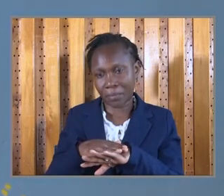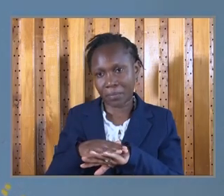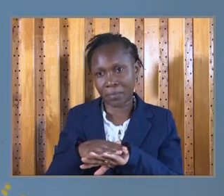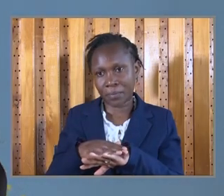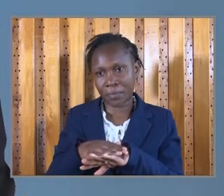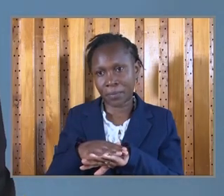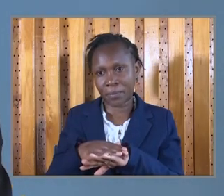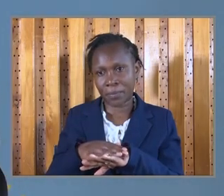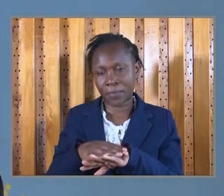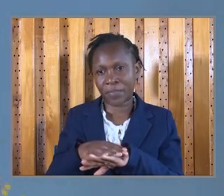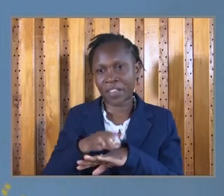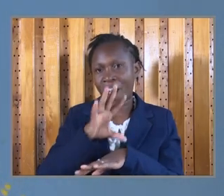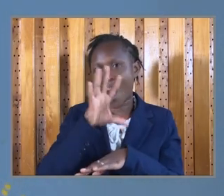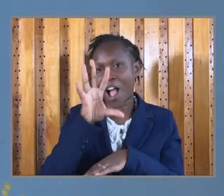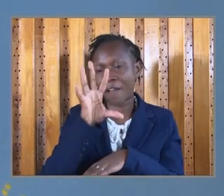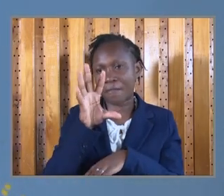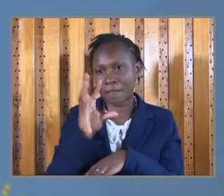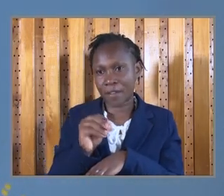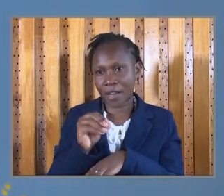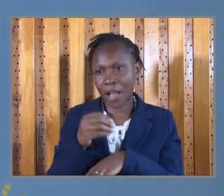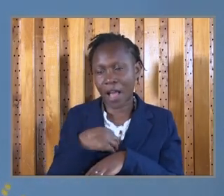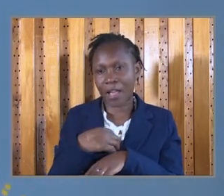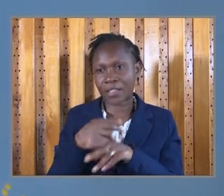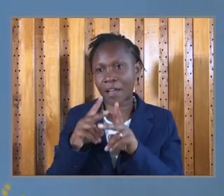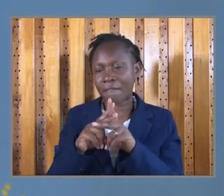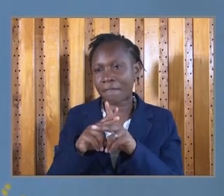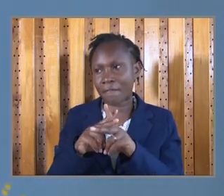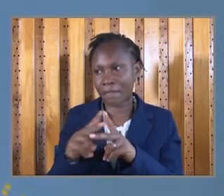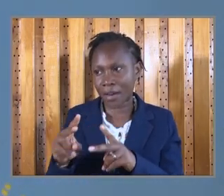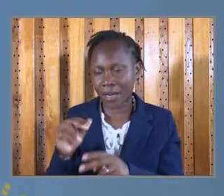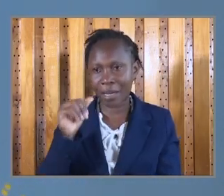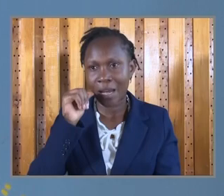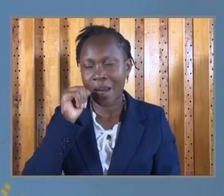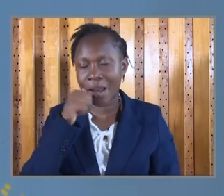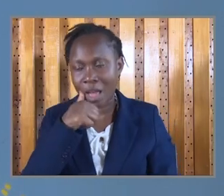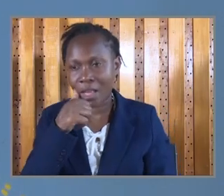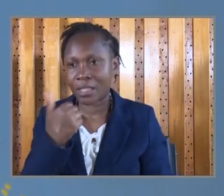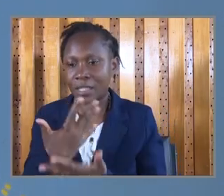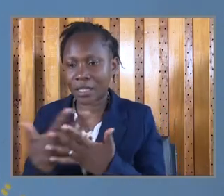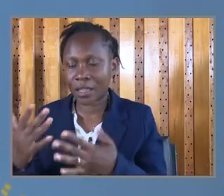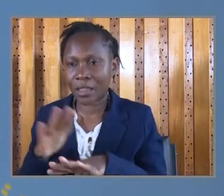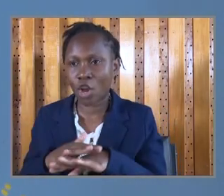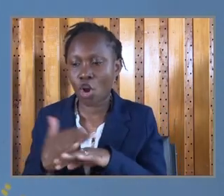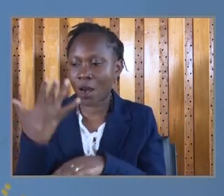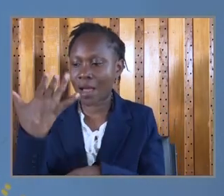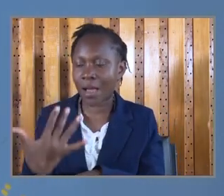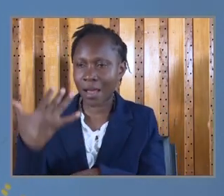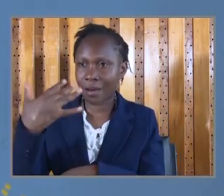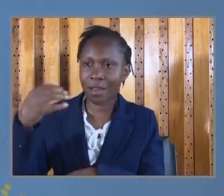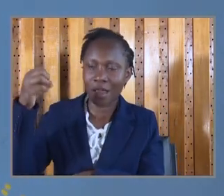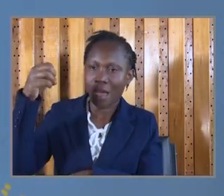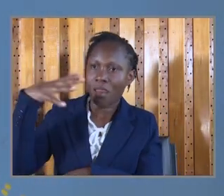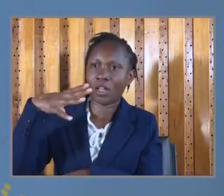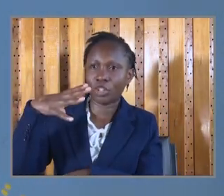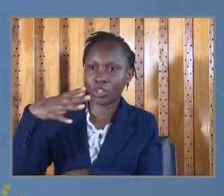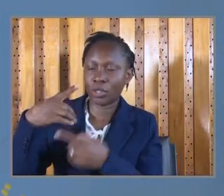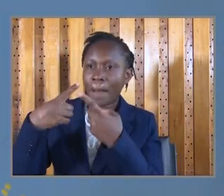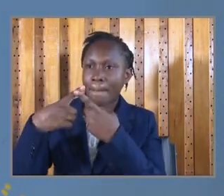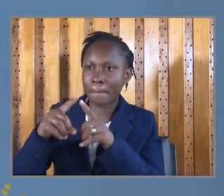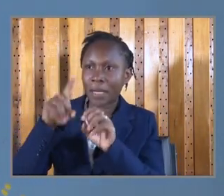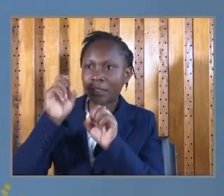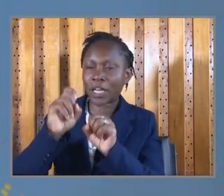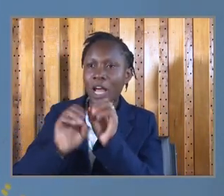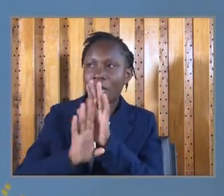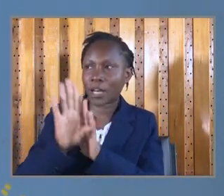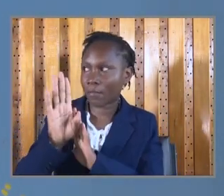And in Africa itself, Africa has huge potential in the green energy transition. Whether it is possibilities to develop renewables and